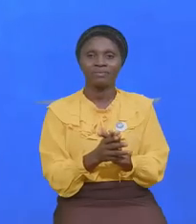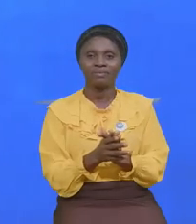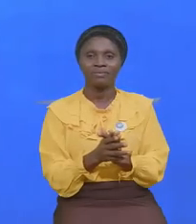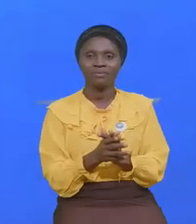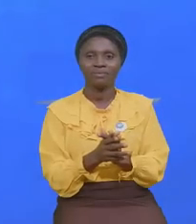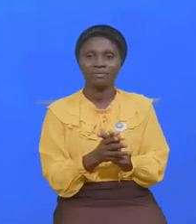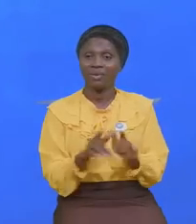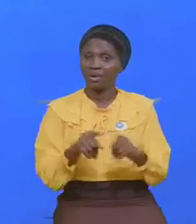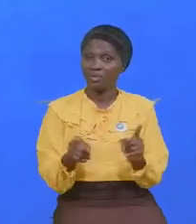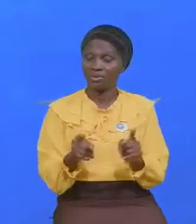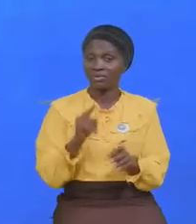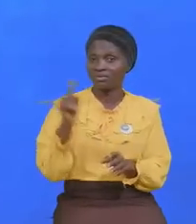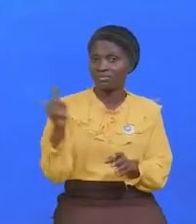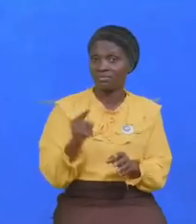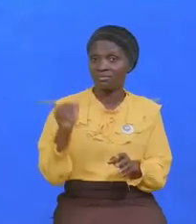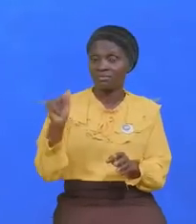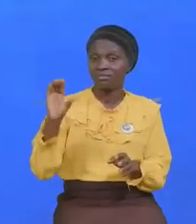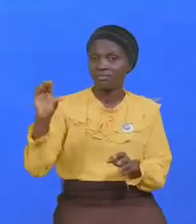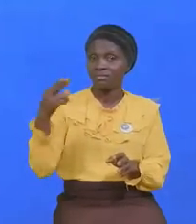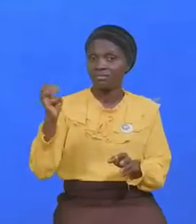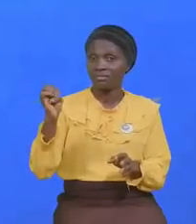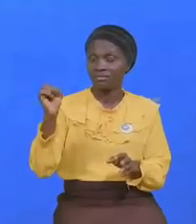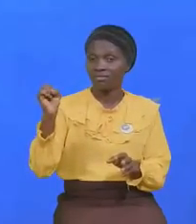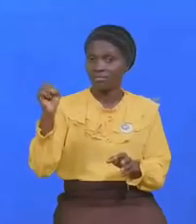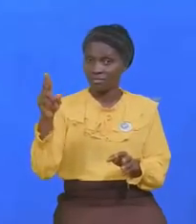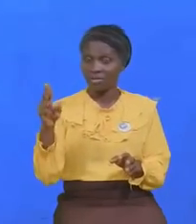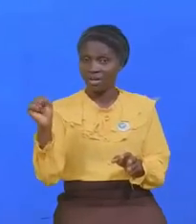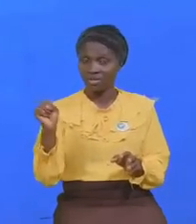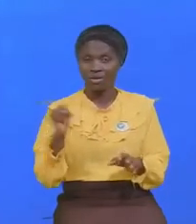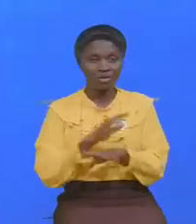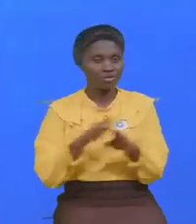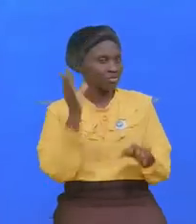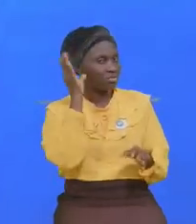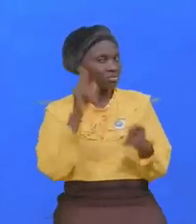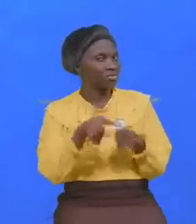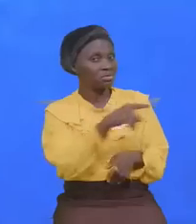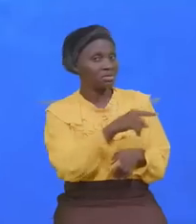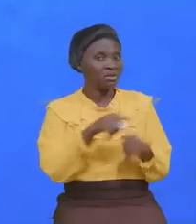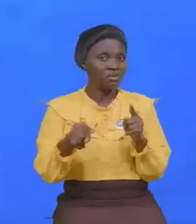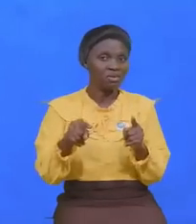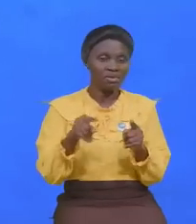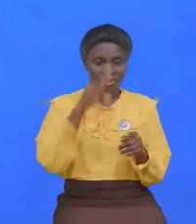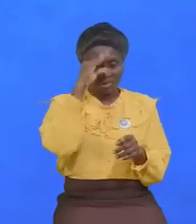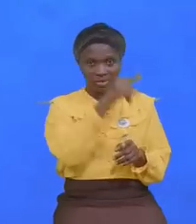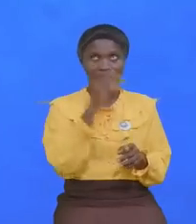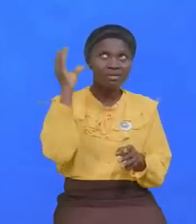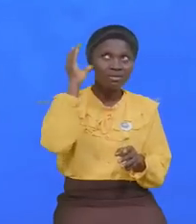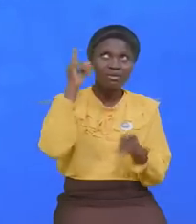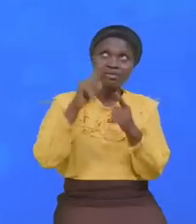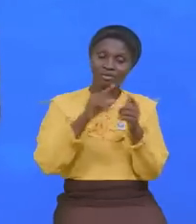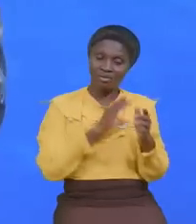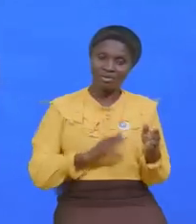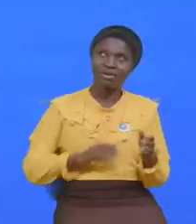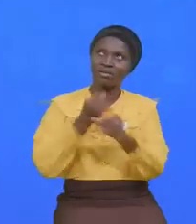But Zacchaeus did not listen to them. Zacchaeus listened to Christ, the Savior.